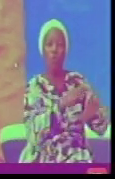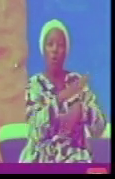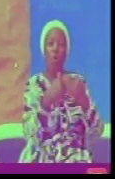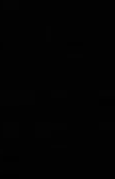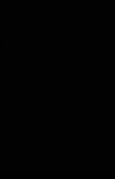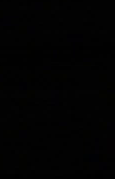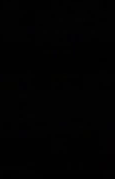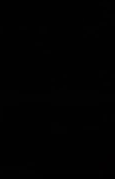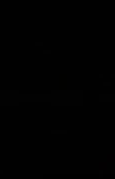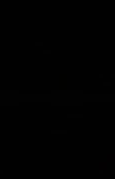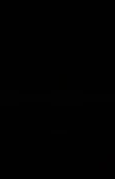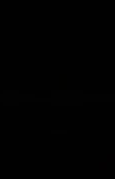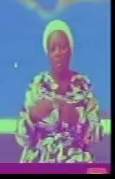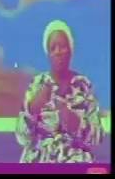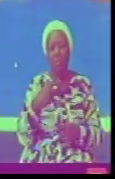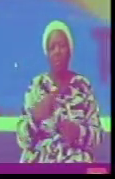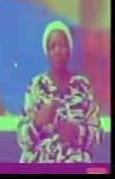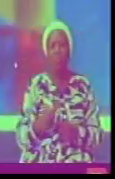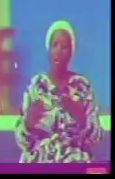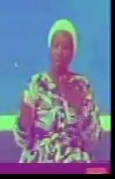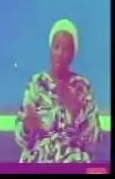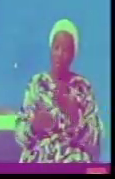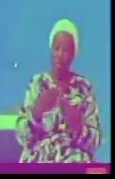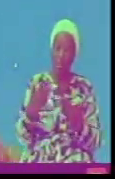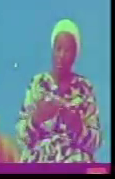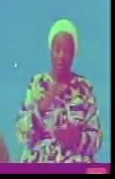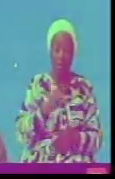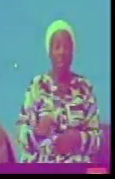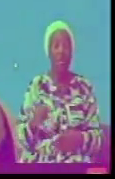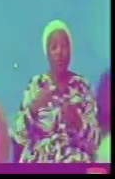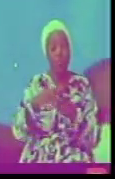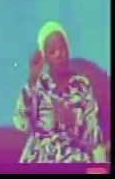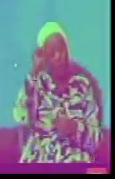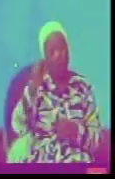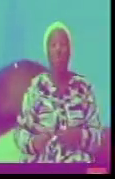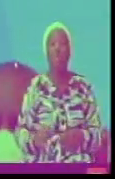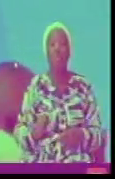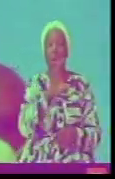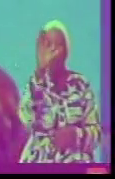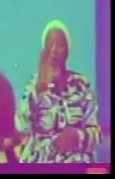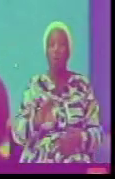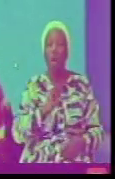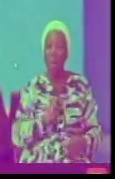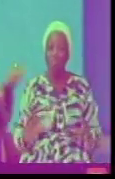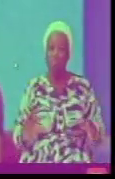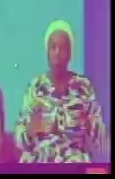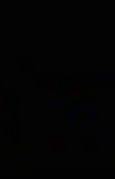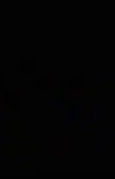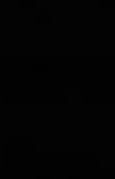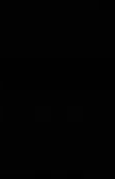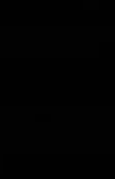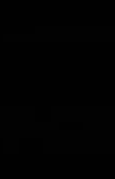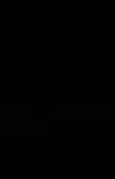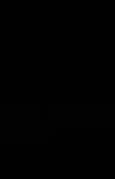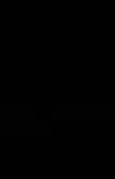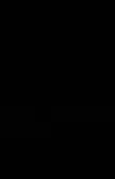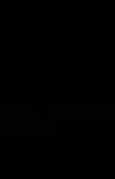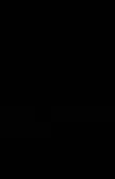self-righteous supposedly you are, when you push all that aside and you say simply to